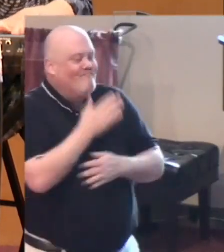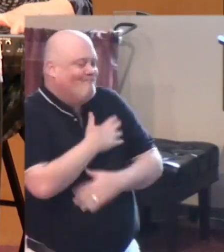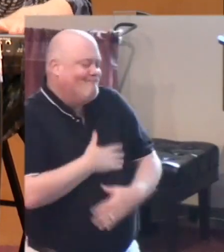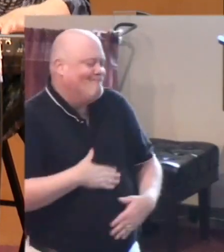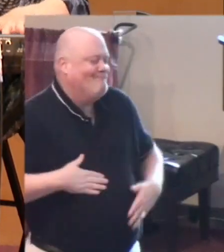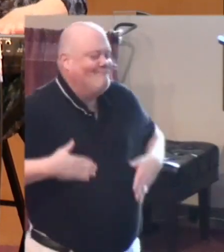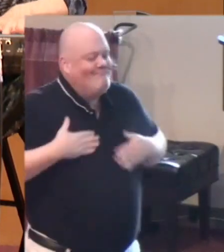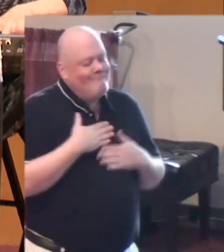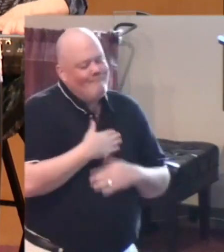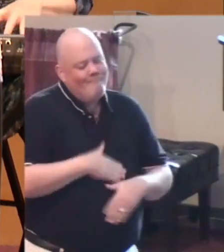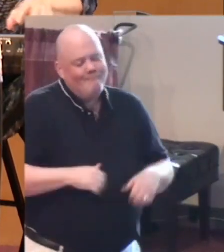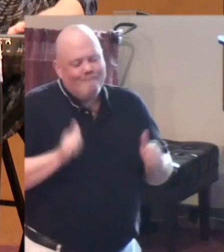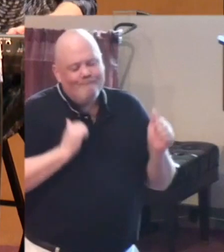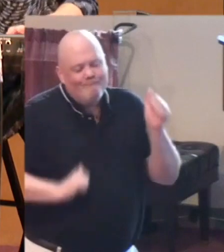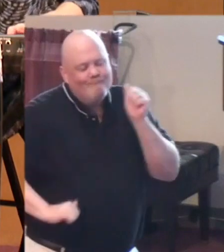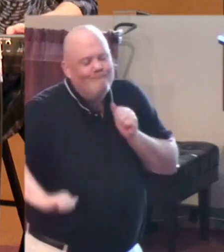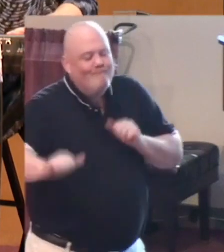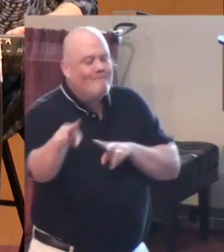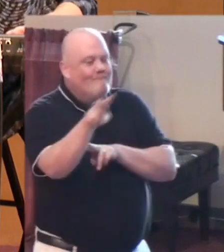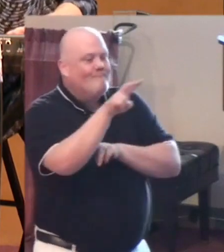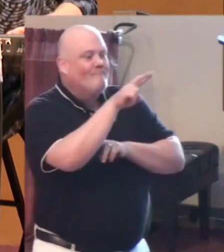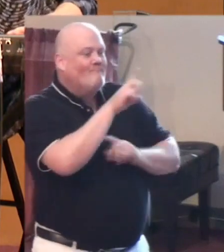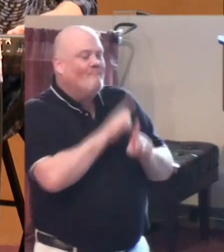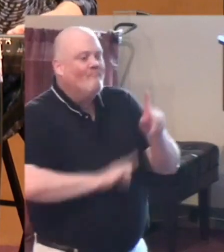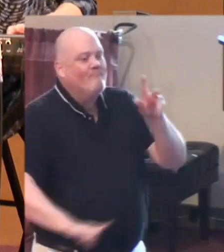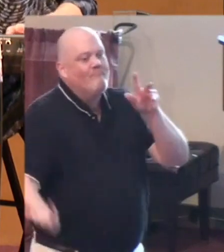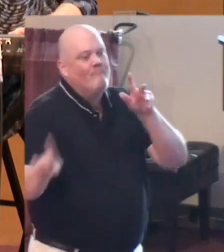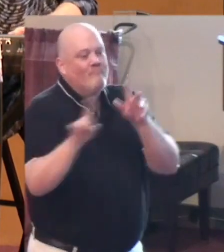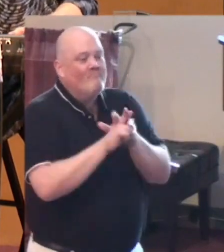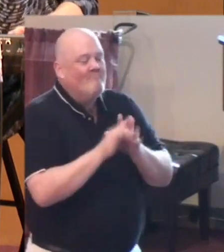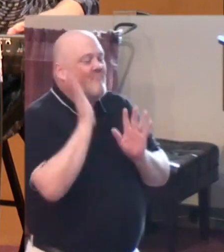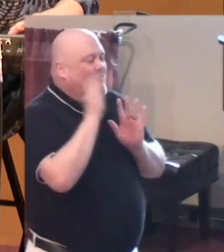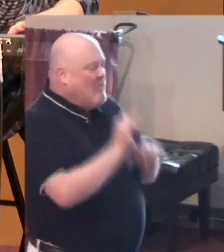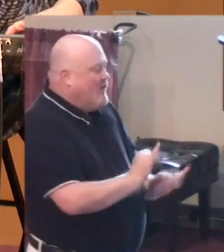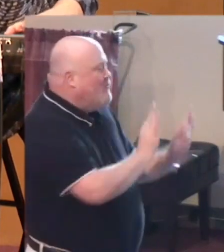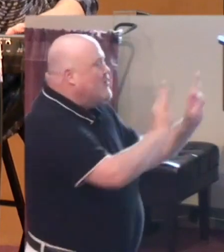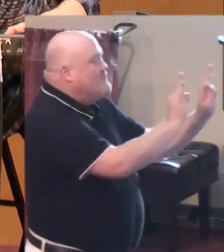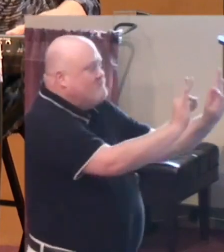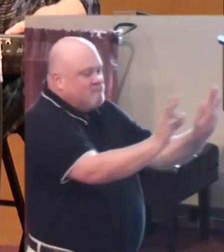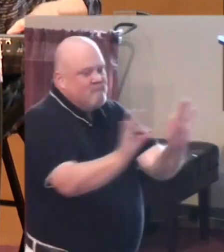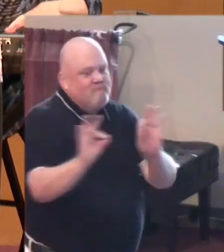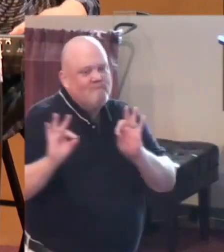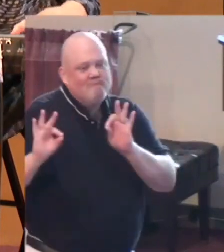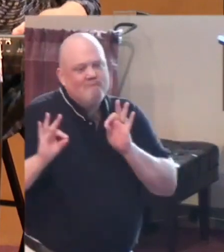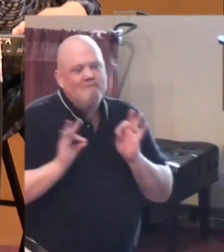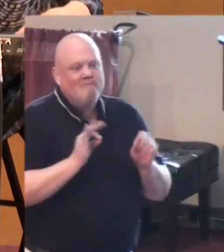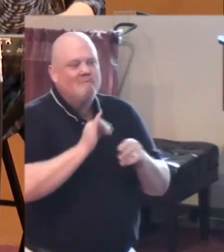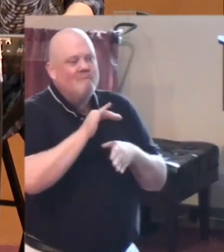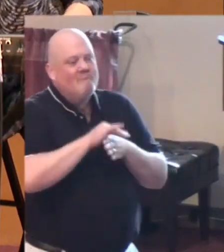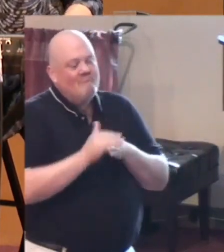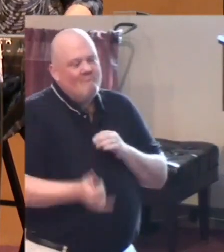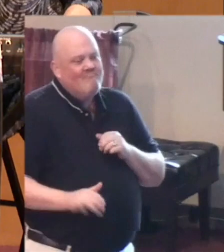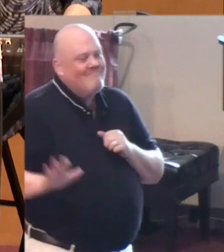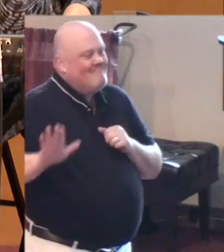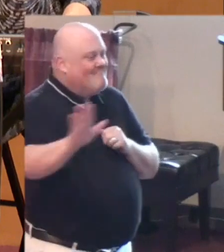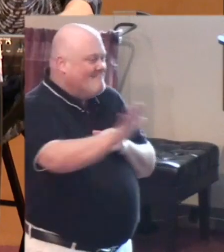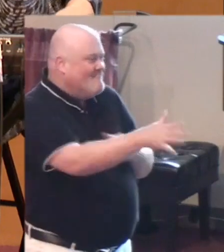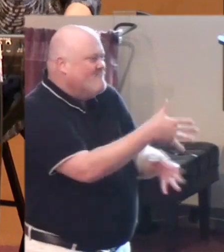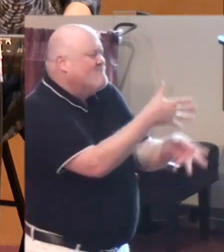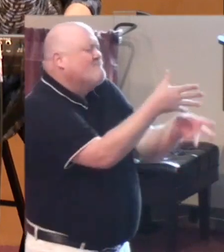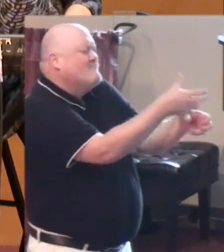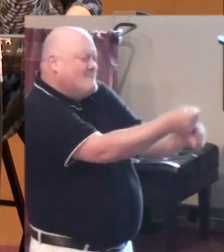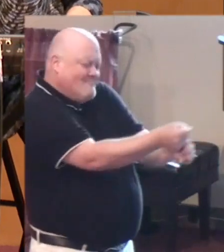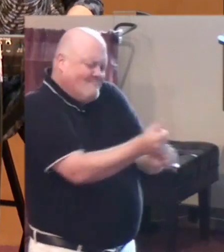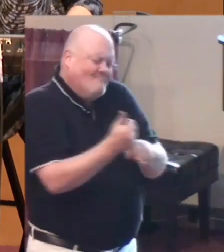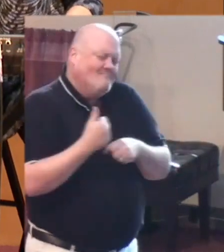Enjoy the show. Everything will be okay. In the end, my